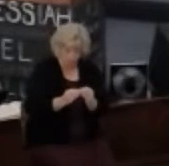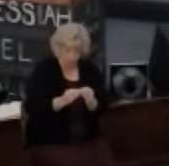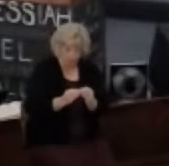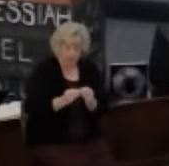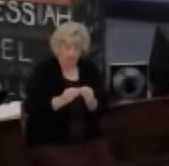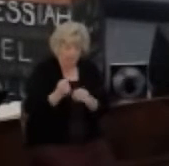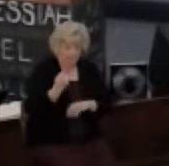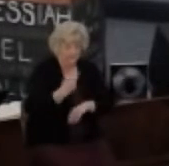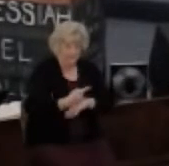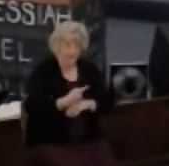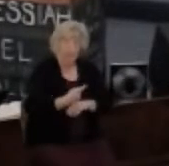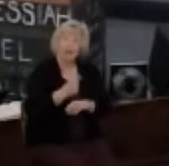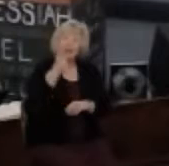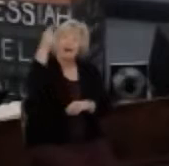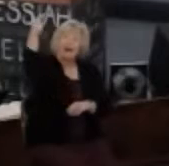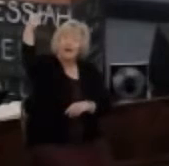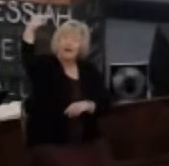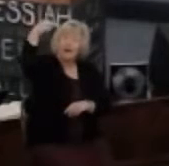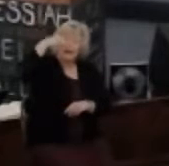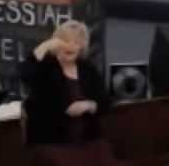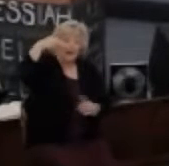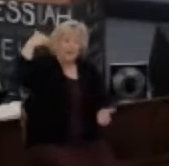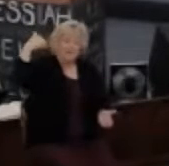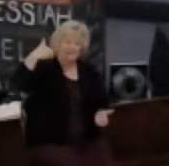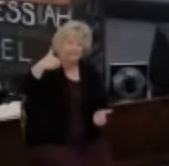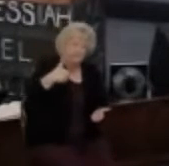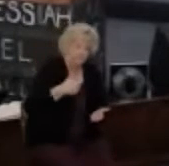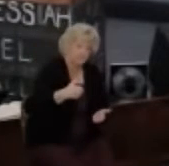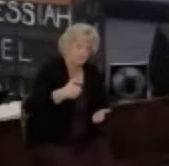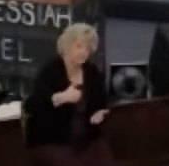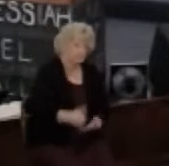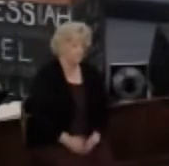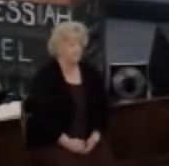day coming, the day when Jesus returns.